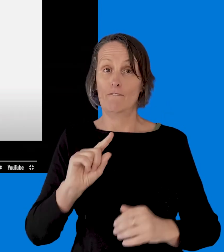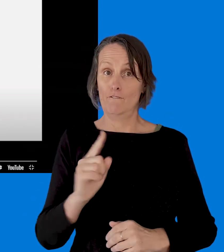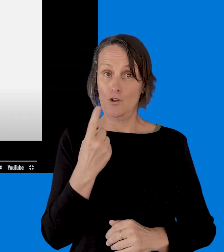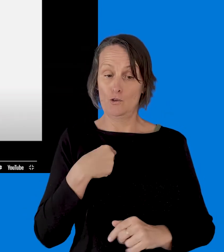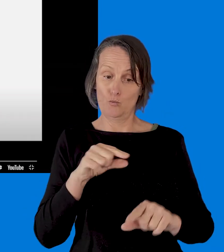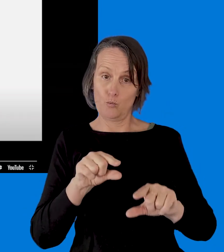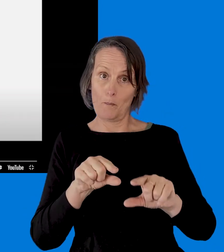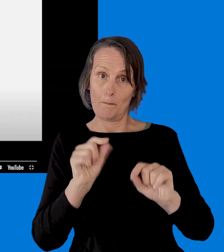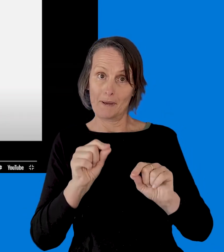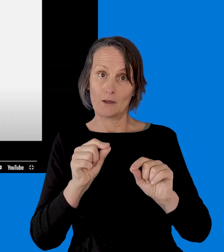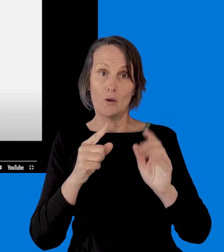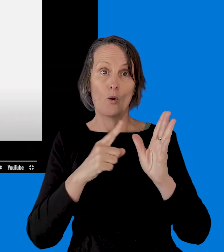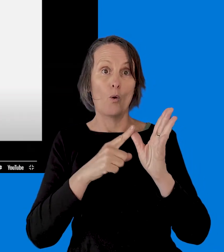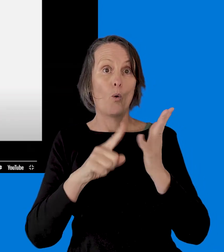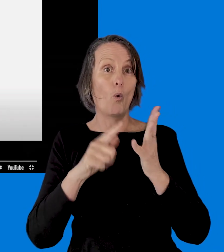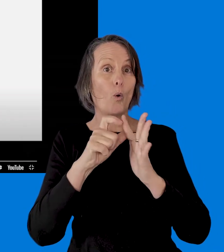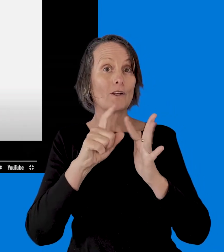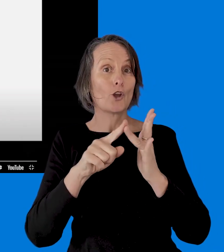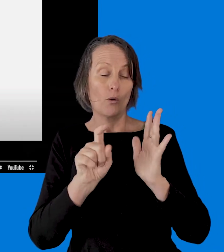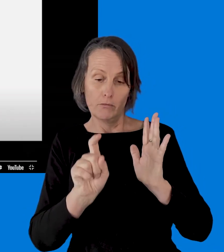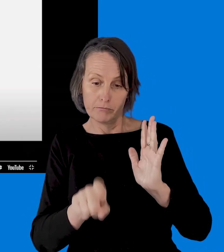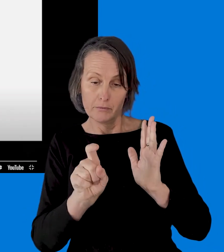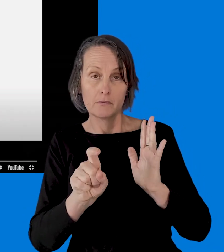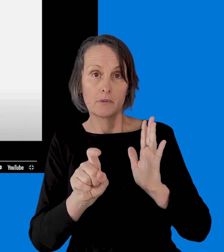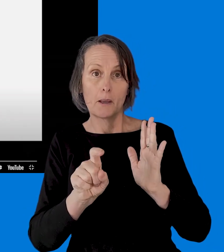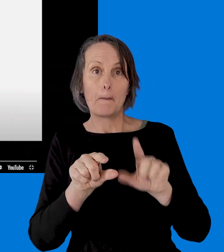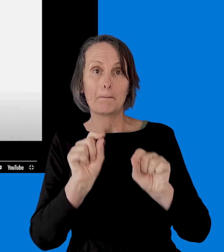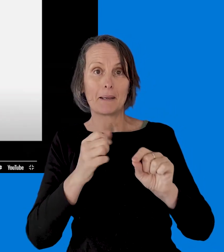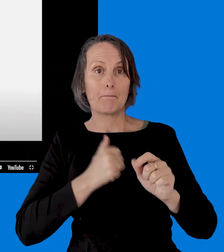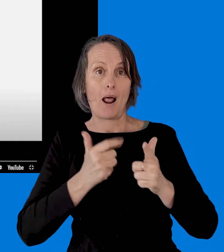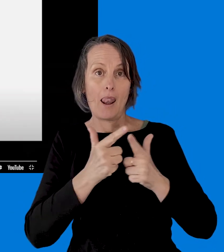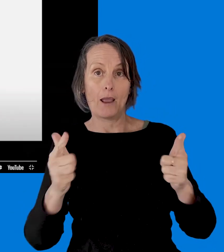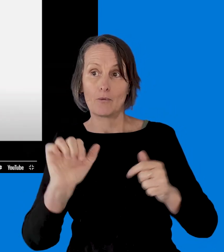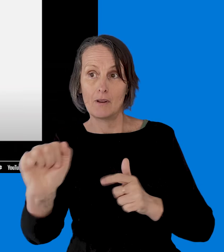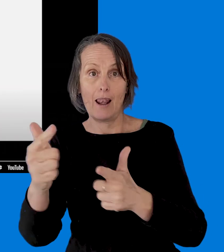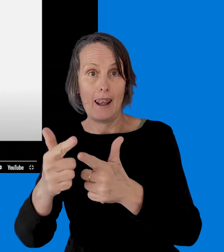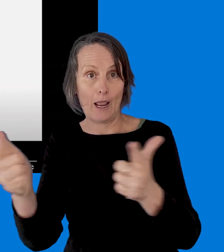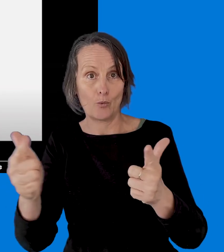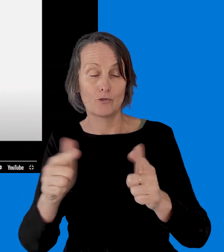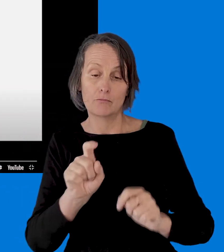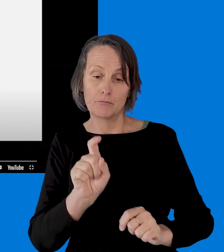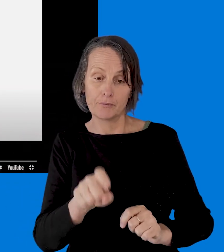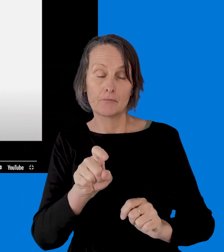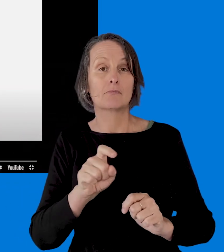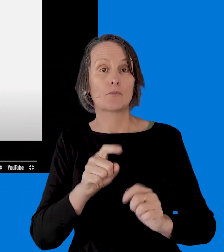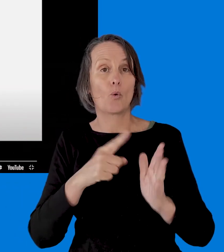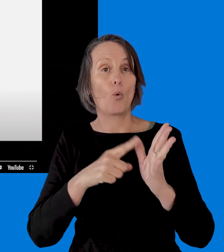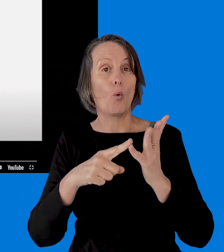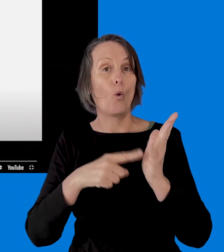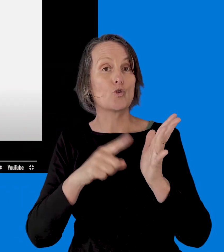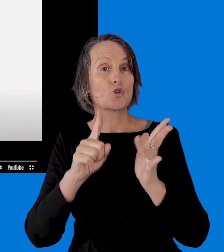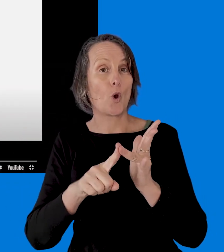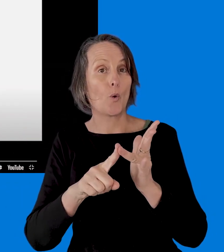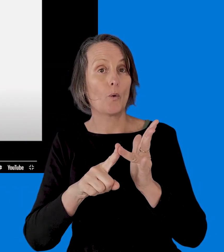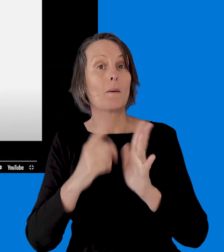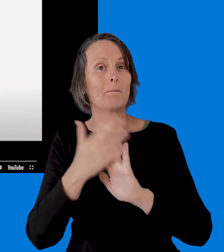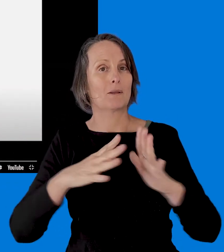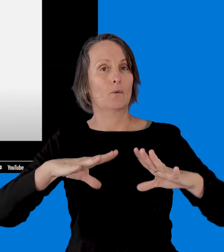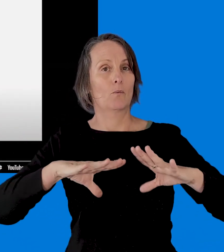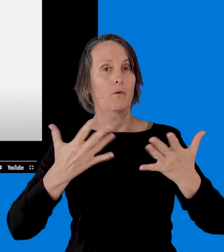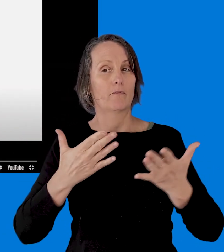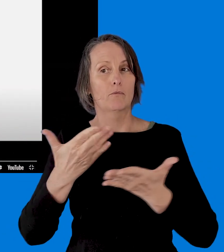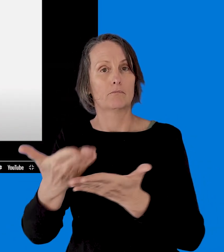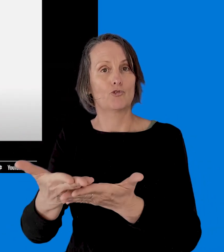is you start by selecting the audio button, then you select the languages, select auto, and then